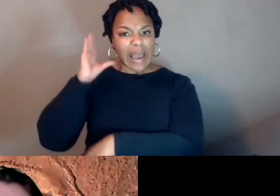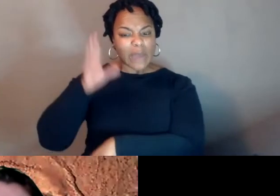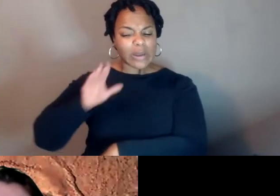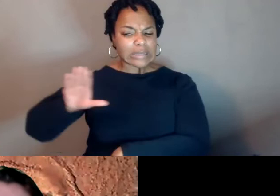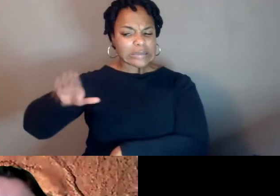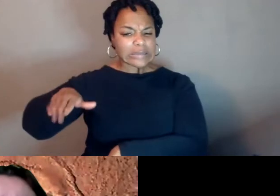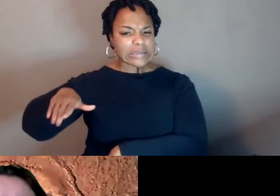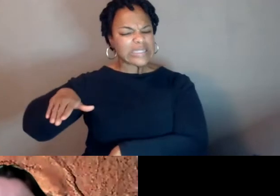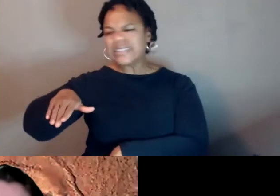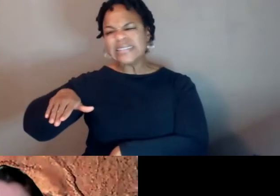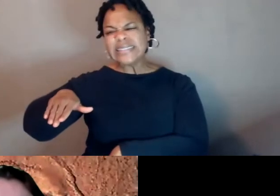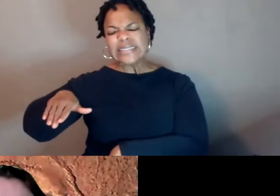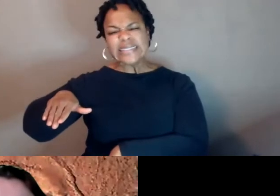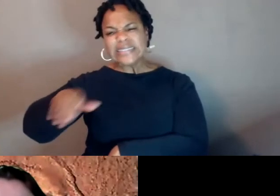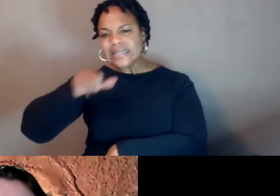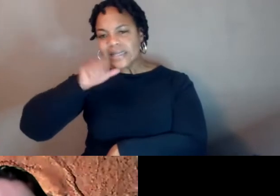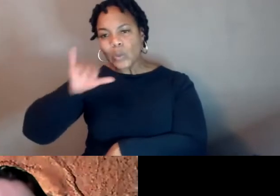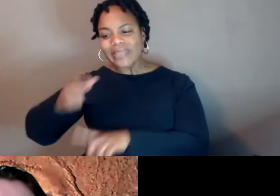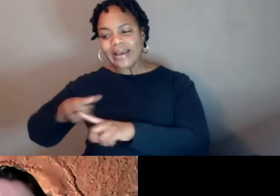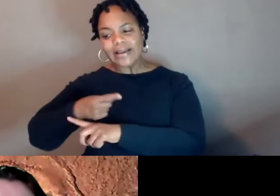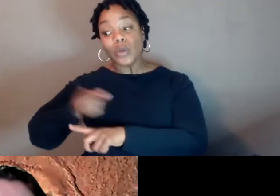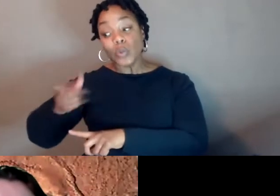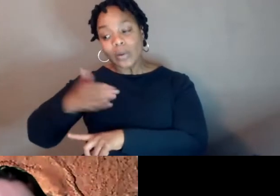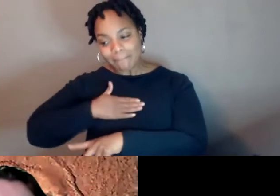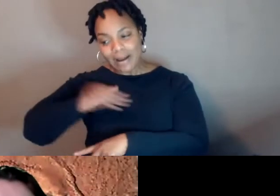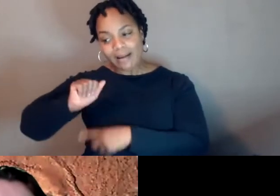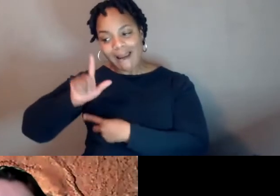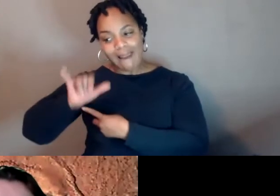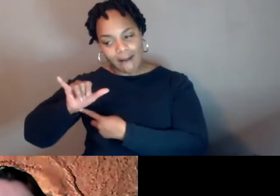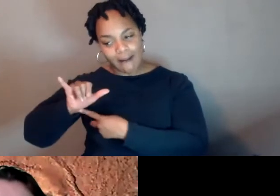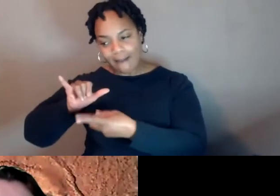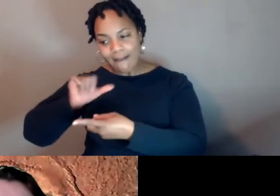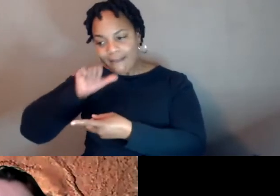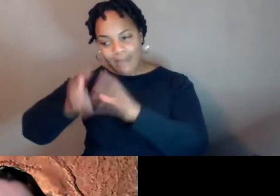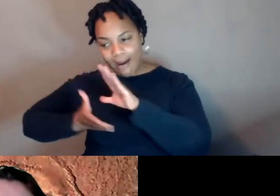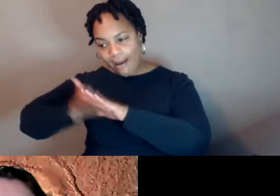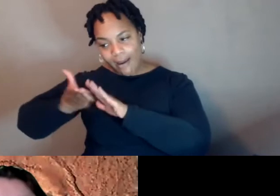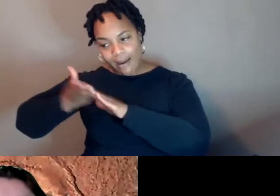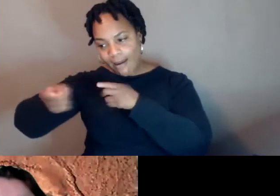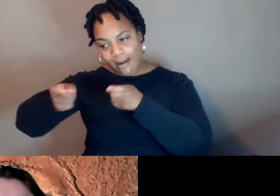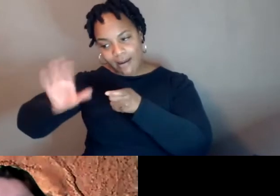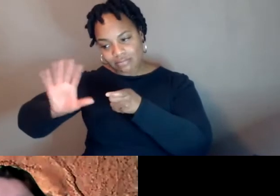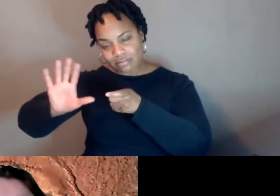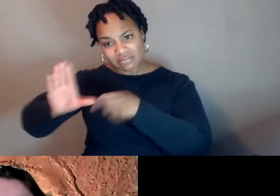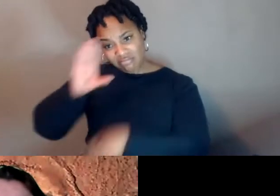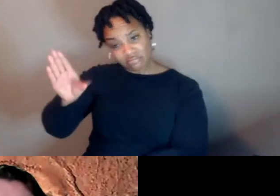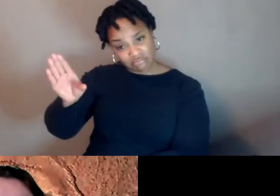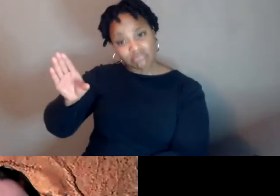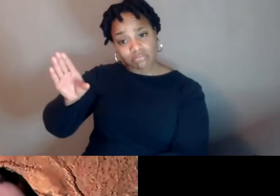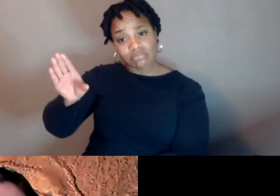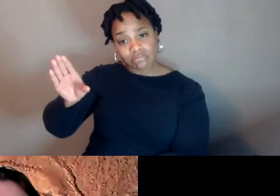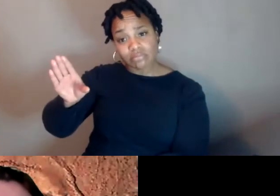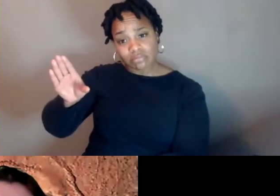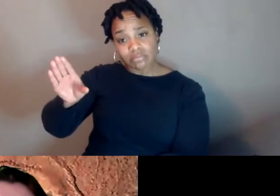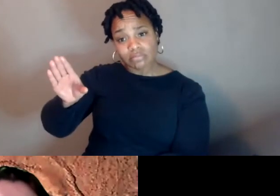we're going. Right. You're our ally. You're not in charge of this." And be very frank. Yeah. And I